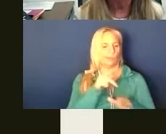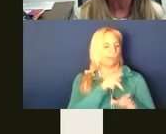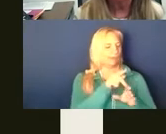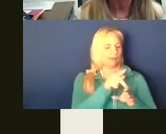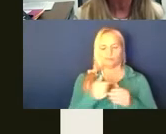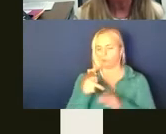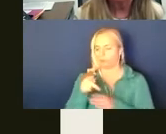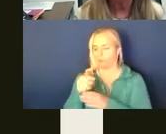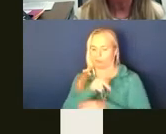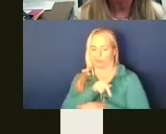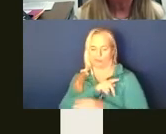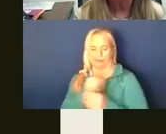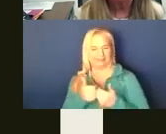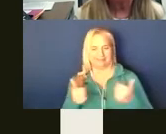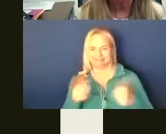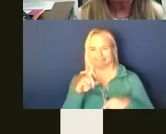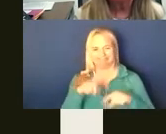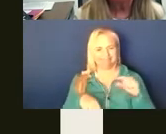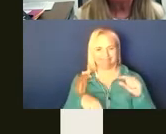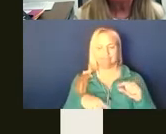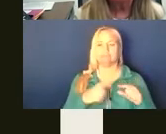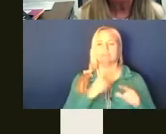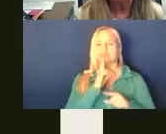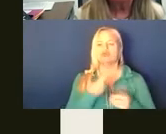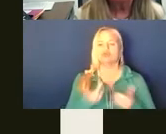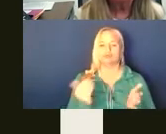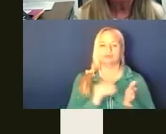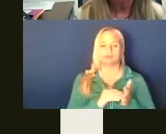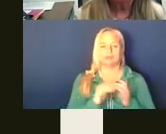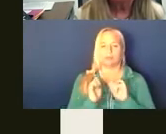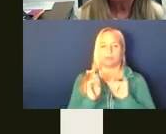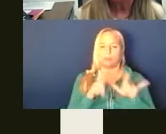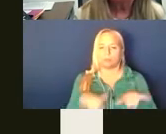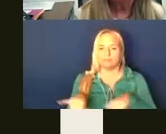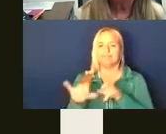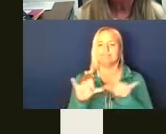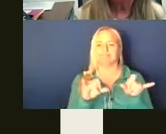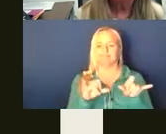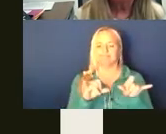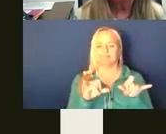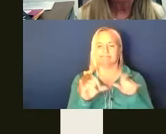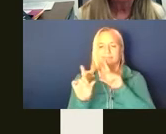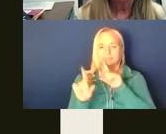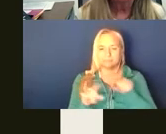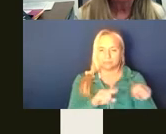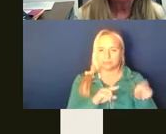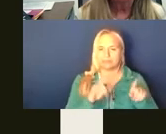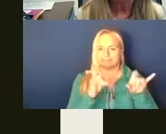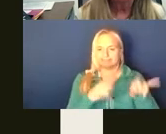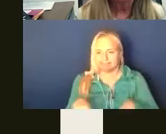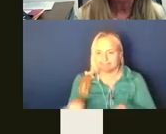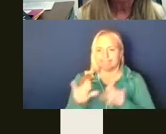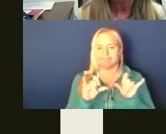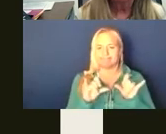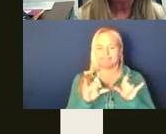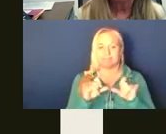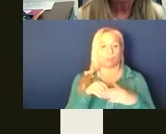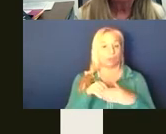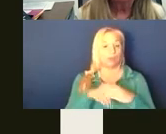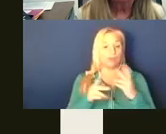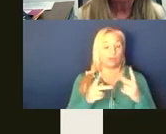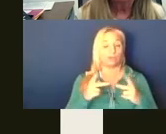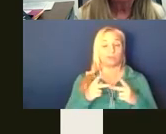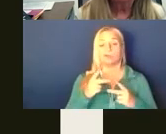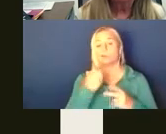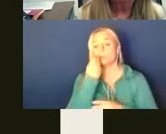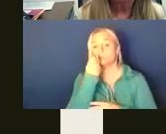professional, making sure that we were all consistent with students and on the same page. When you enter this space, it's a welcoming,